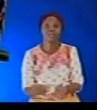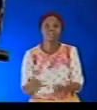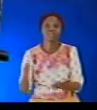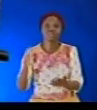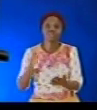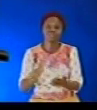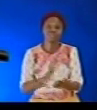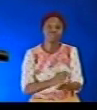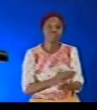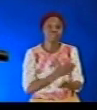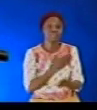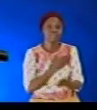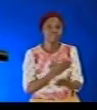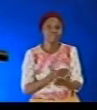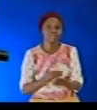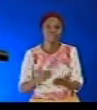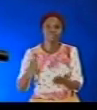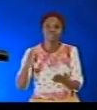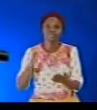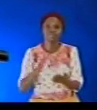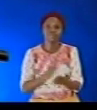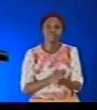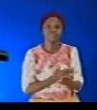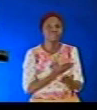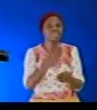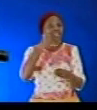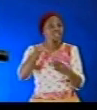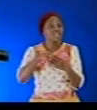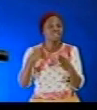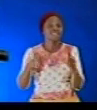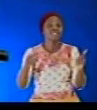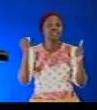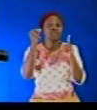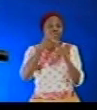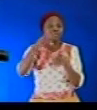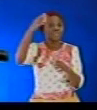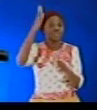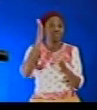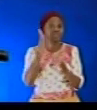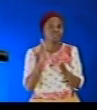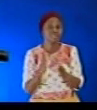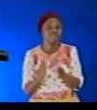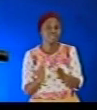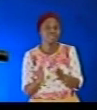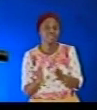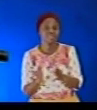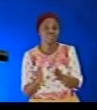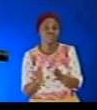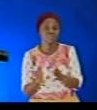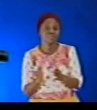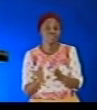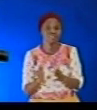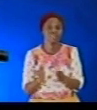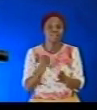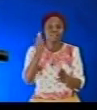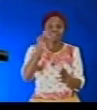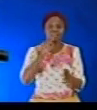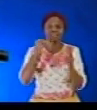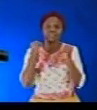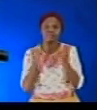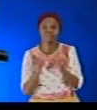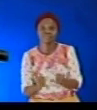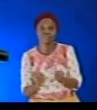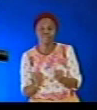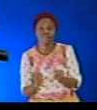the word of God, there is salvation. In the word of Jesus, there